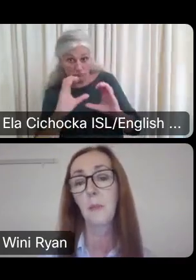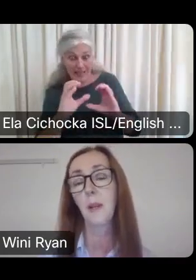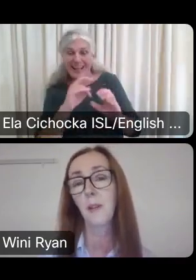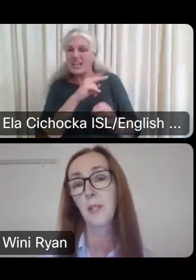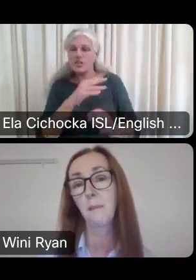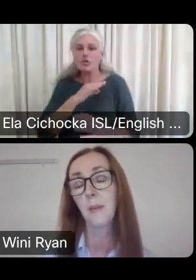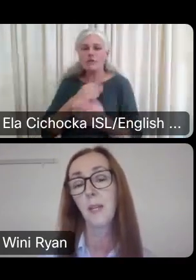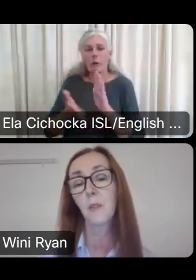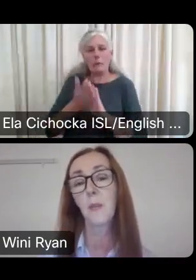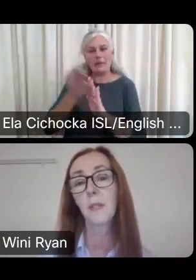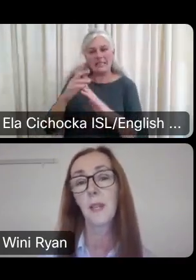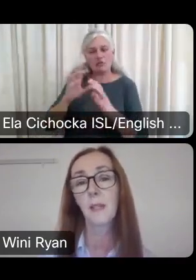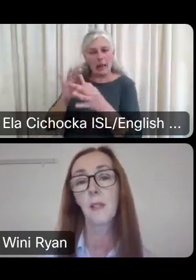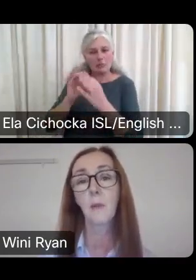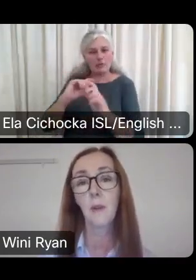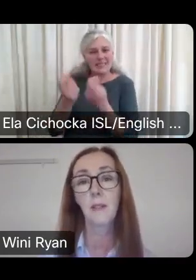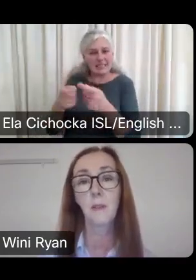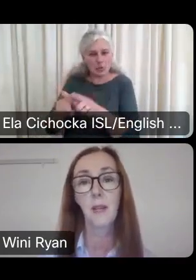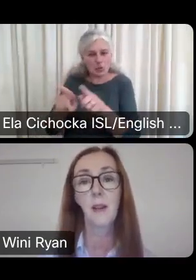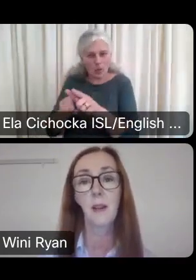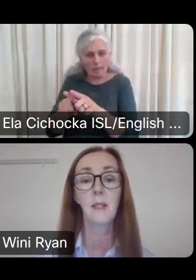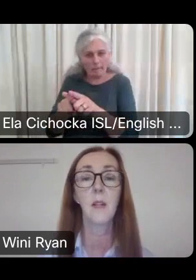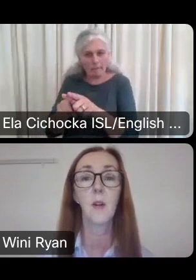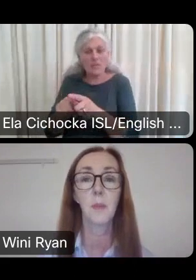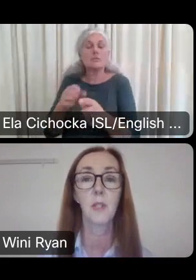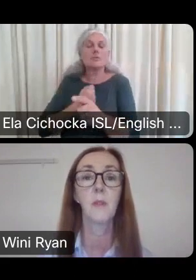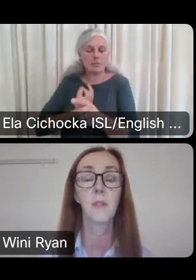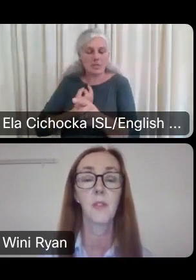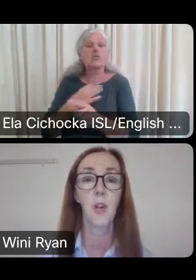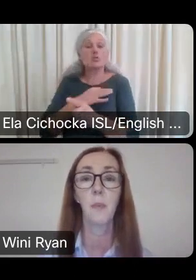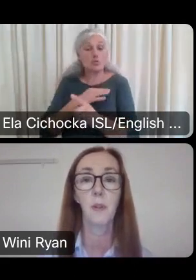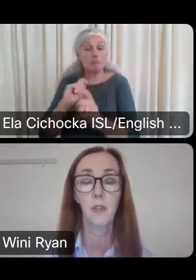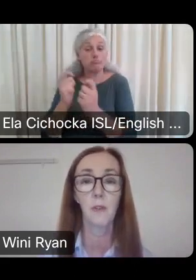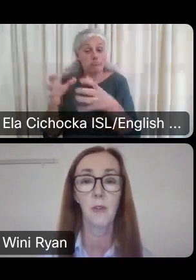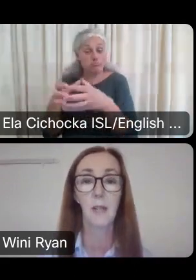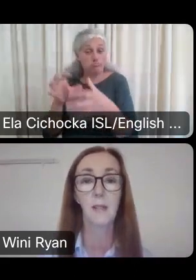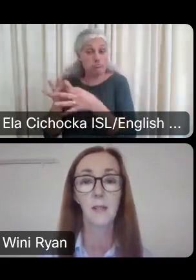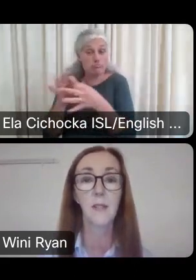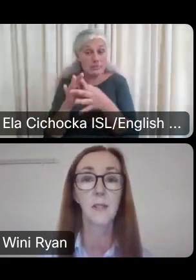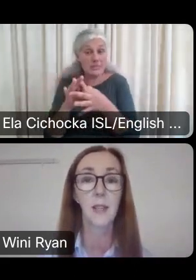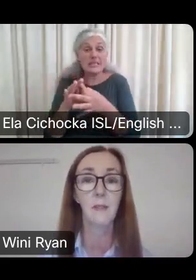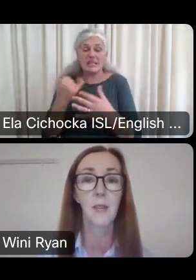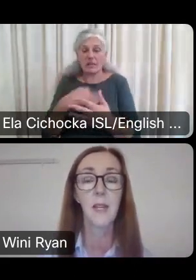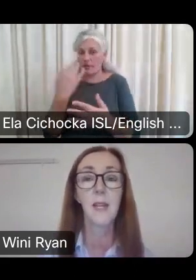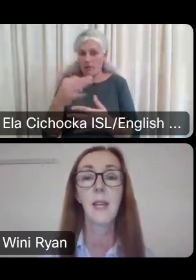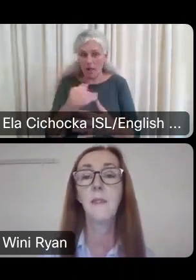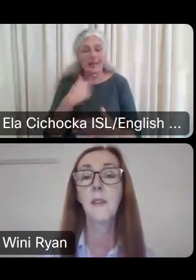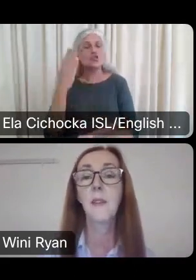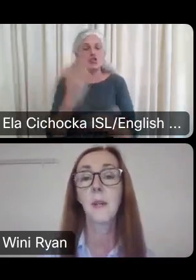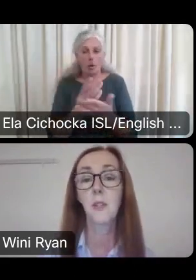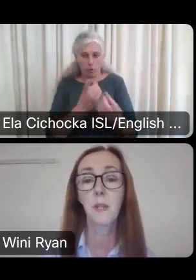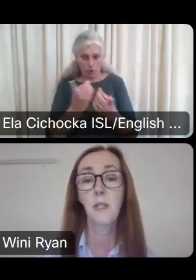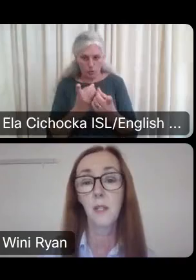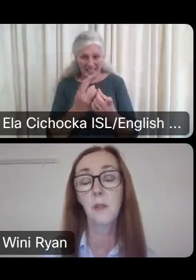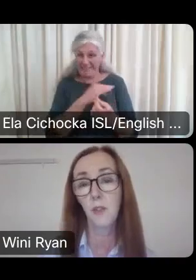with people on our team. So this is a graded way of getting up to stop what you're doing. This isn't safe. If a team